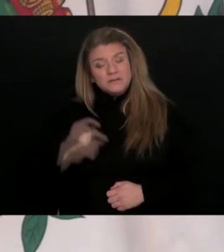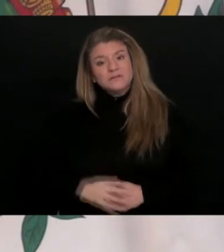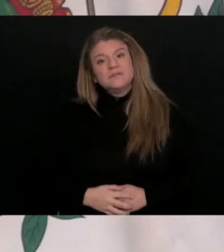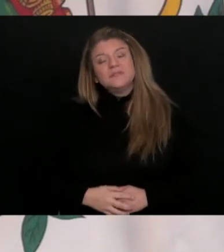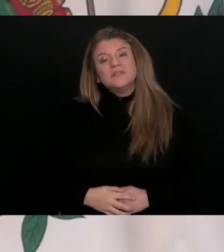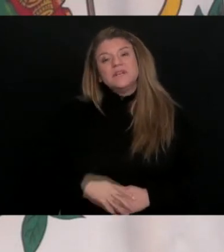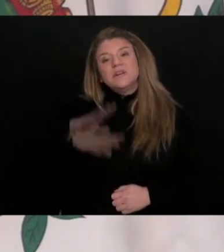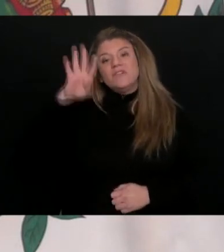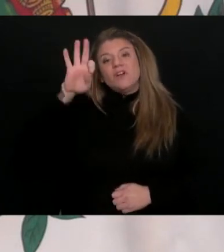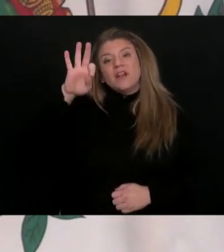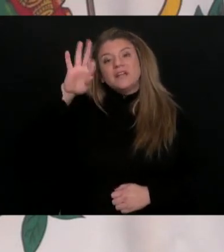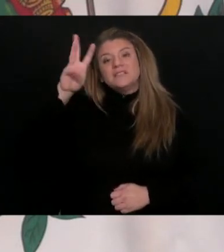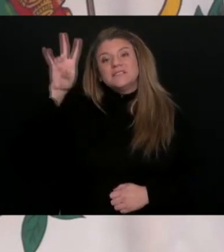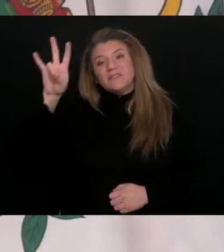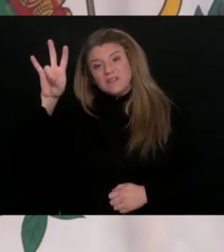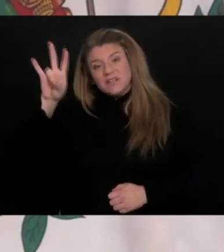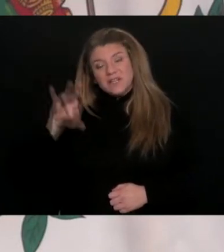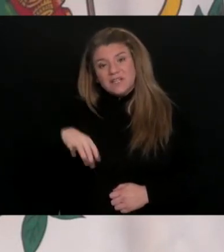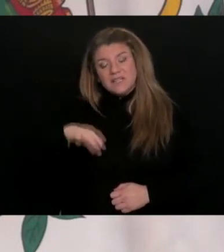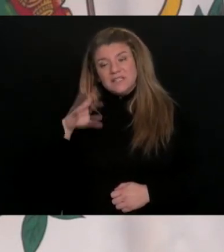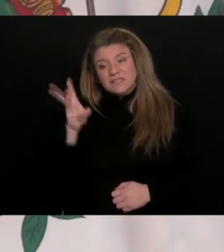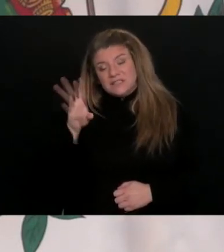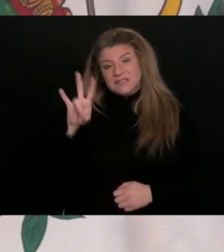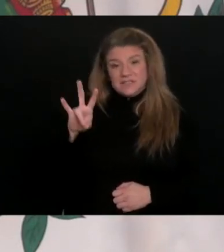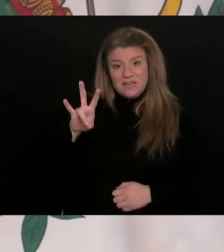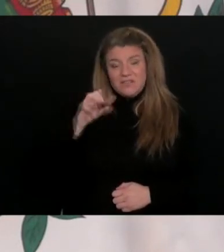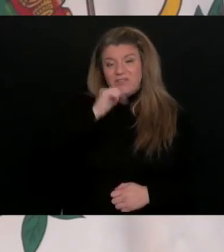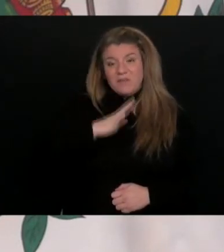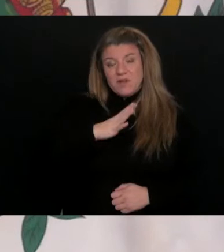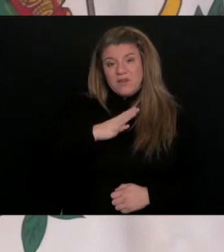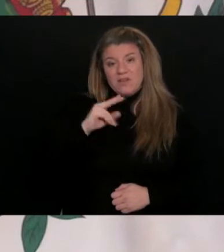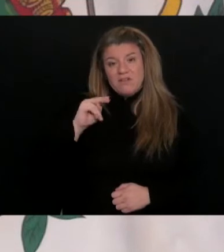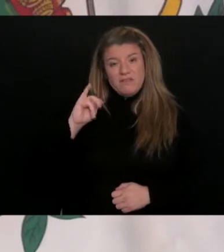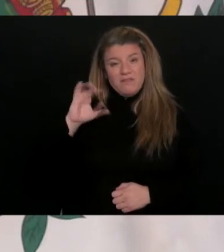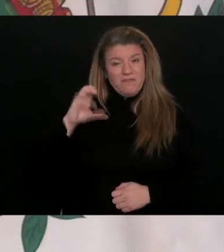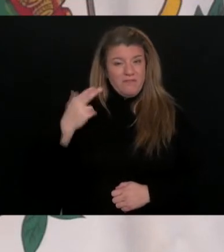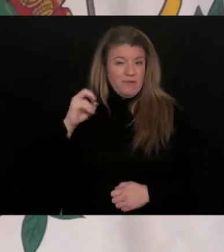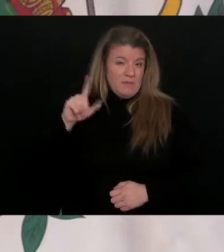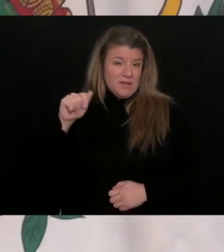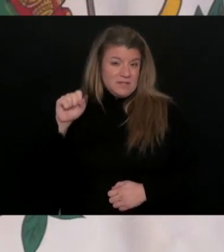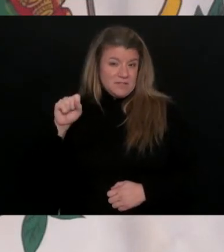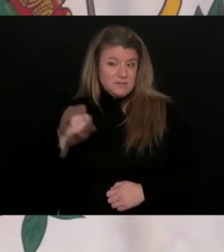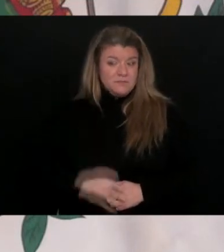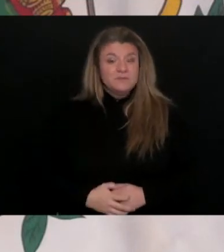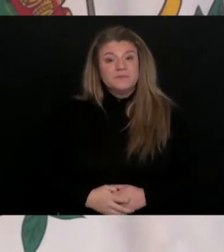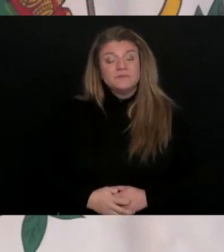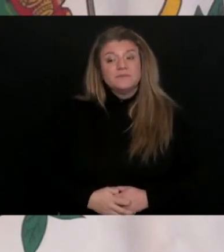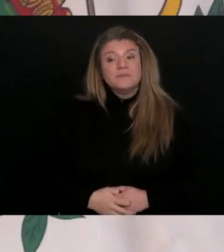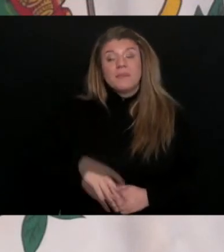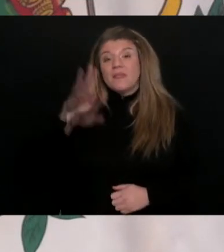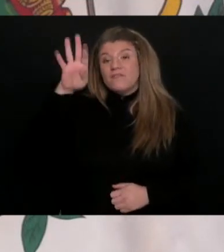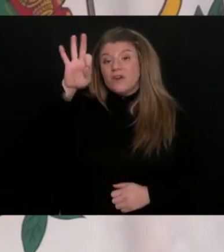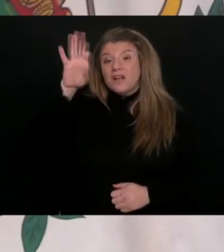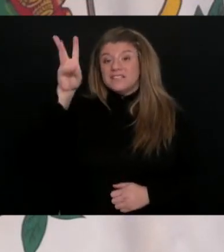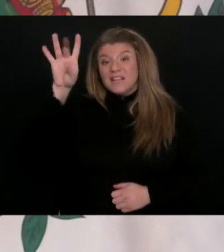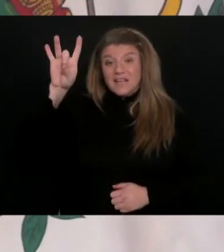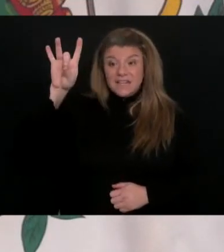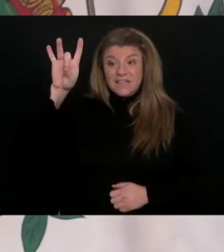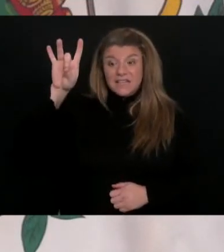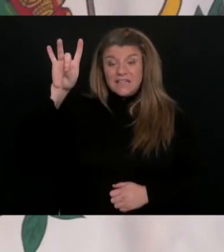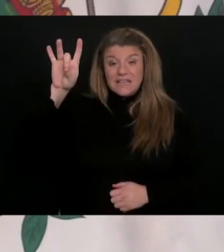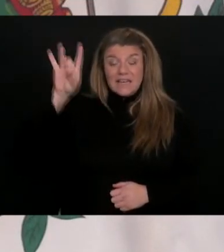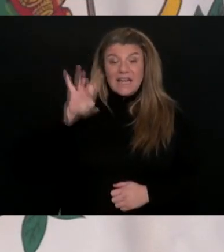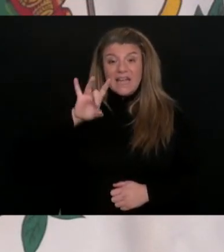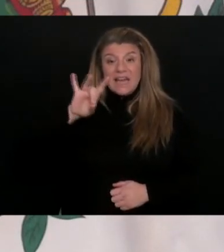The 4,967th death, a 67-year-old female from Nicholas County. The 4,968th death is